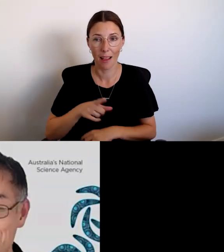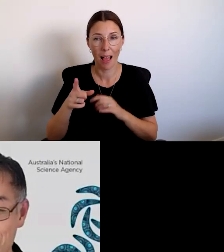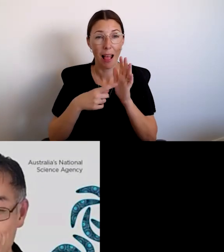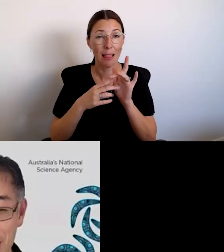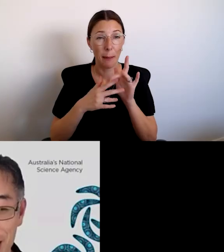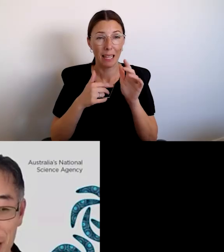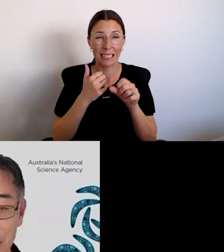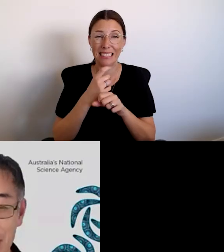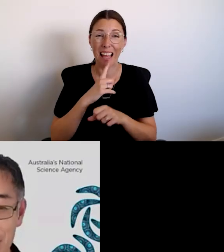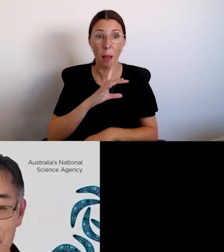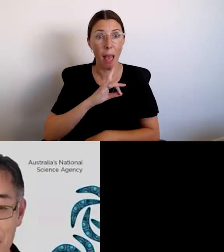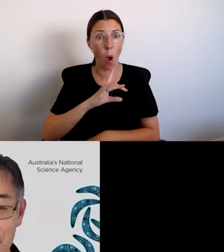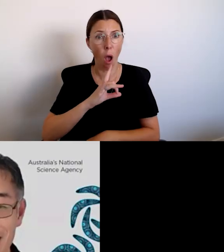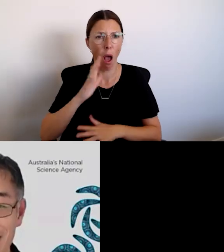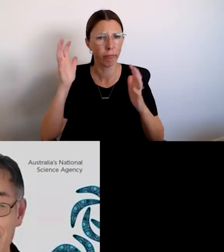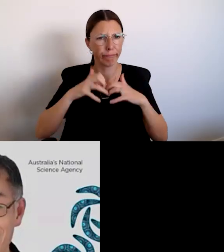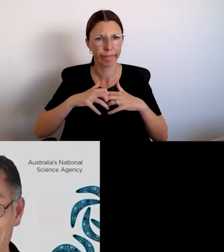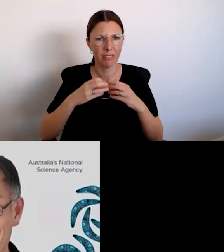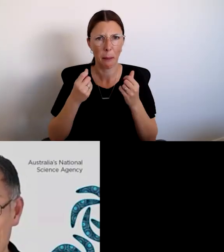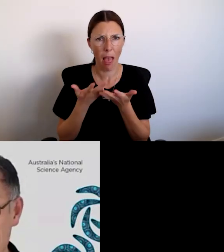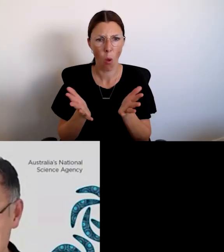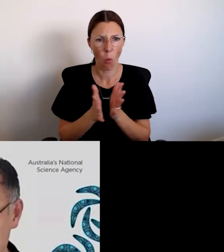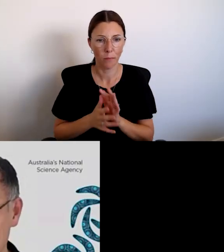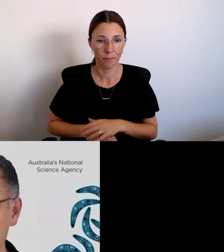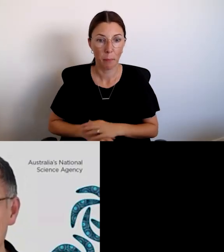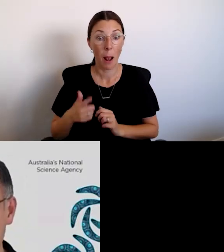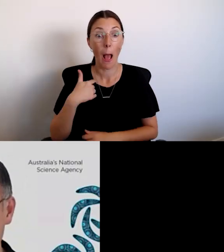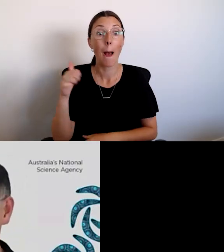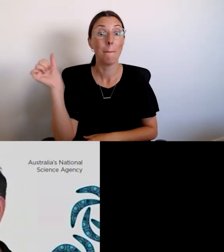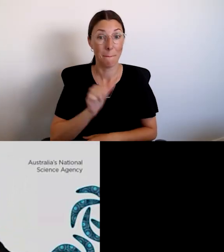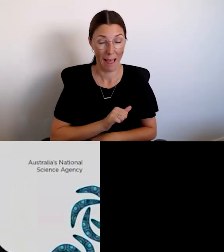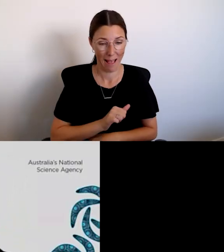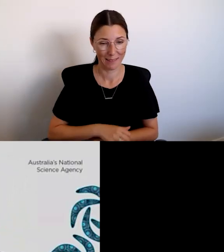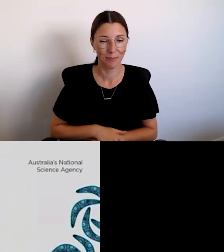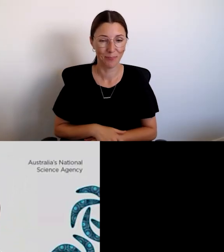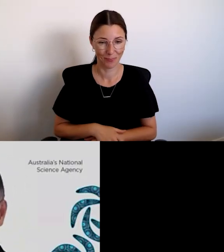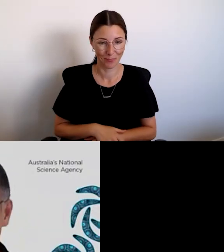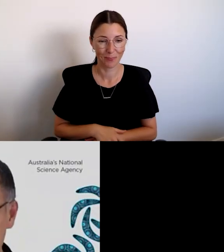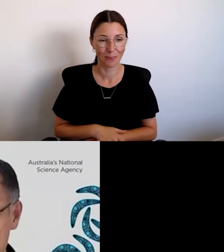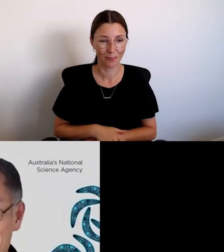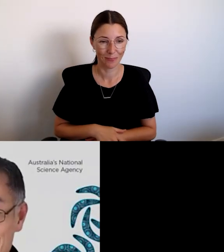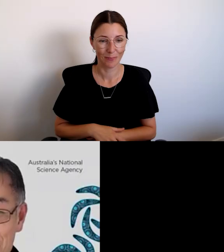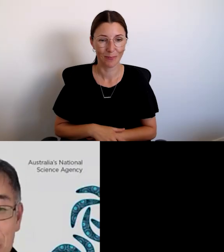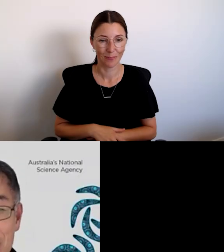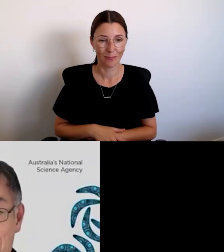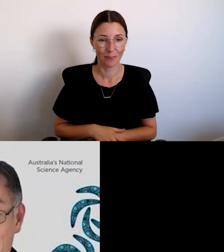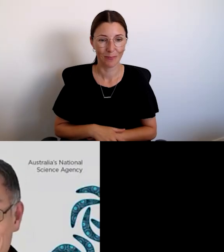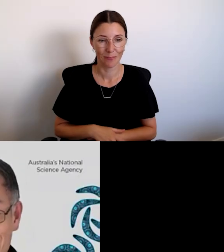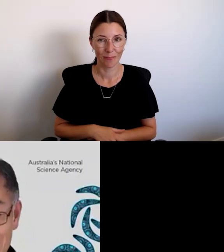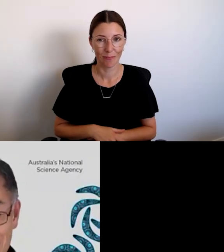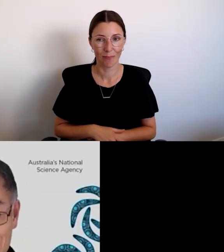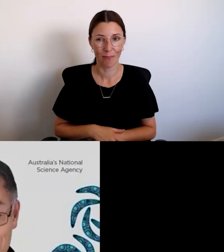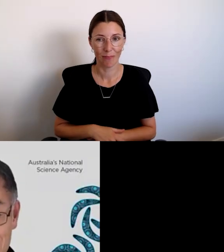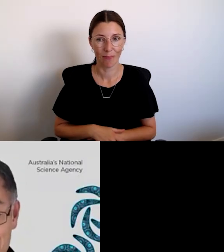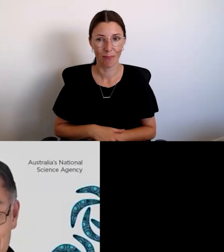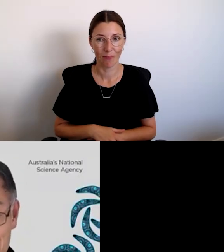which is very rare. Oh I hope you no. can hear me. Yeah, We but can. I'm back, and Thank you. so that's the first time in my